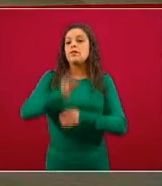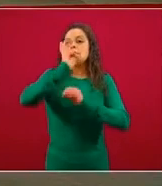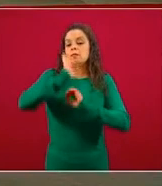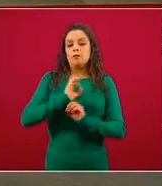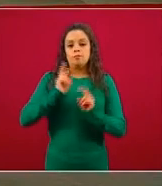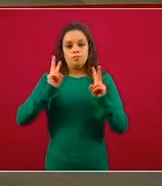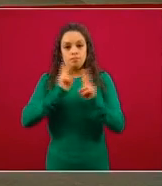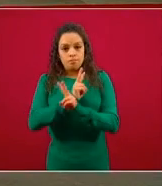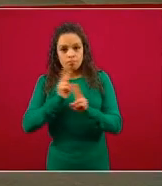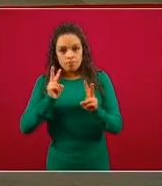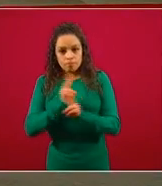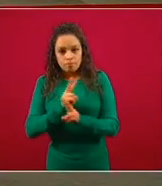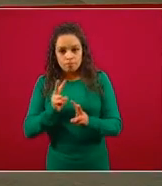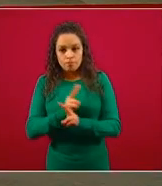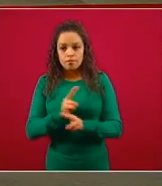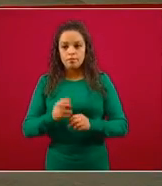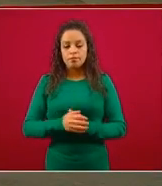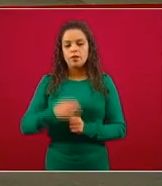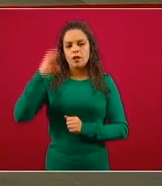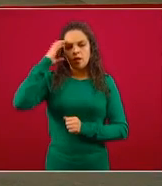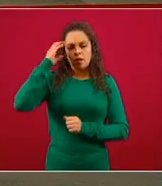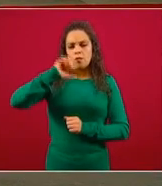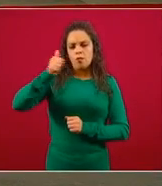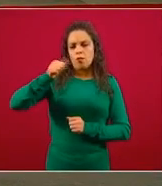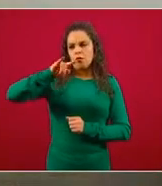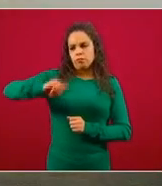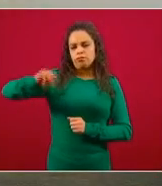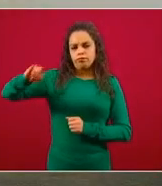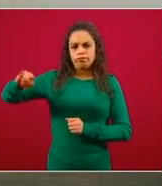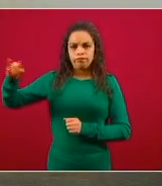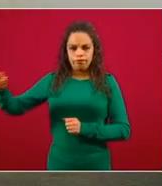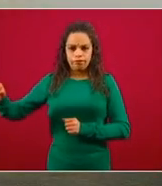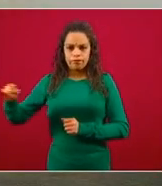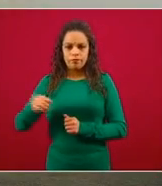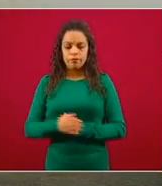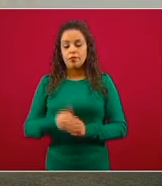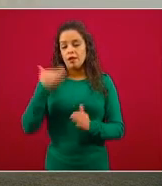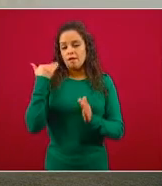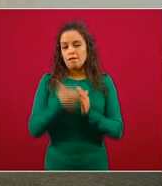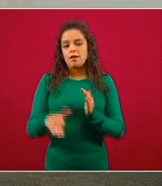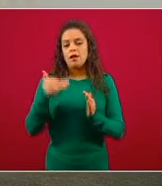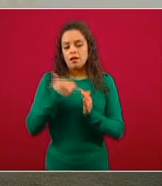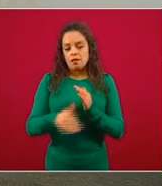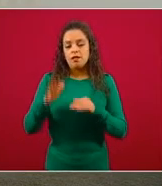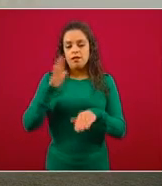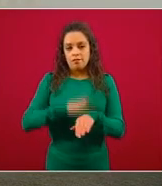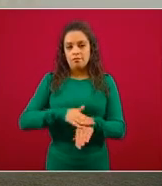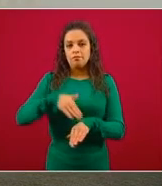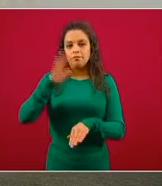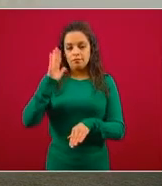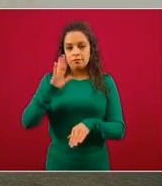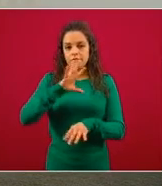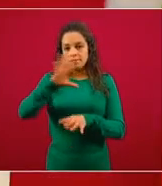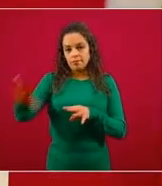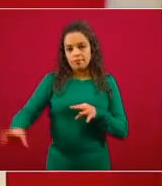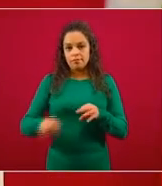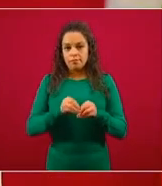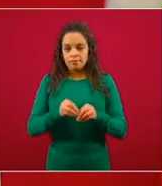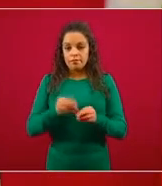hospitals with availability of ventilators. We also still have to